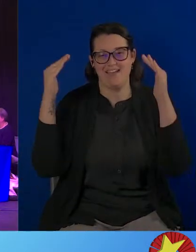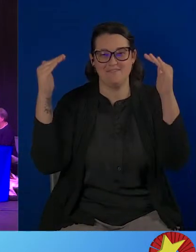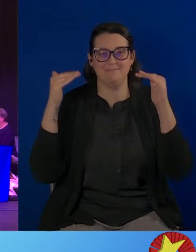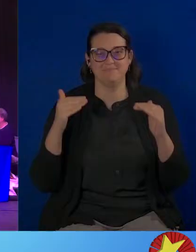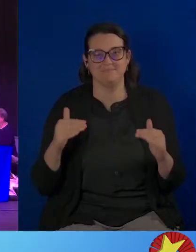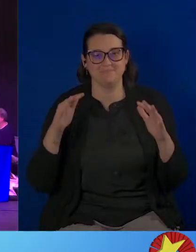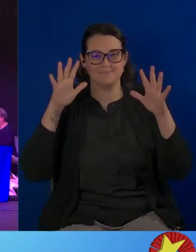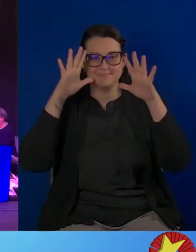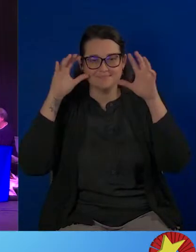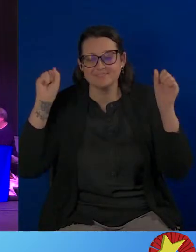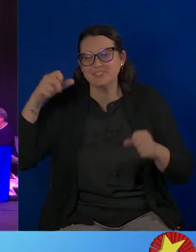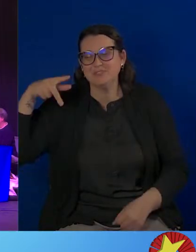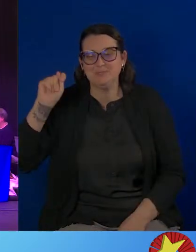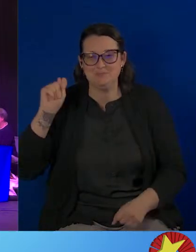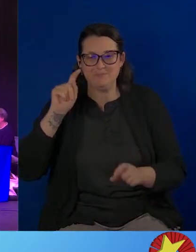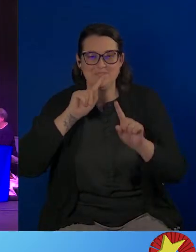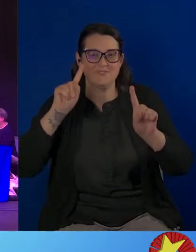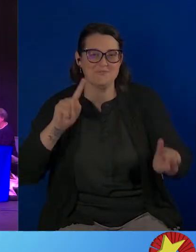superintendent's report.